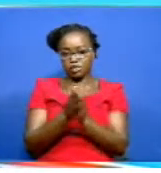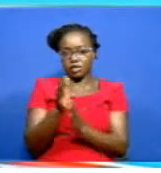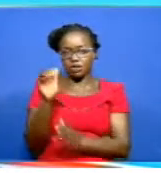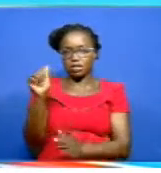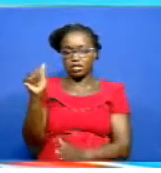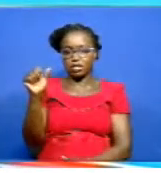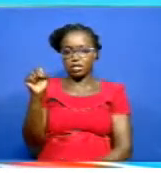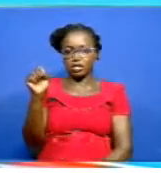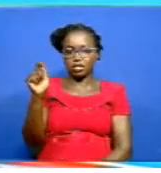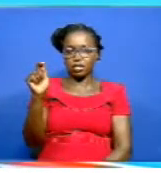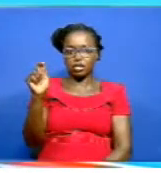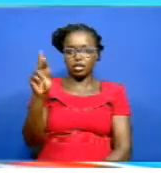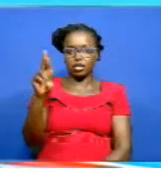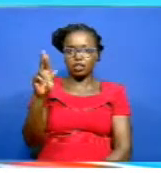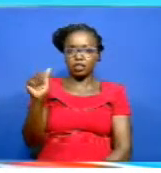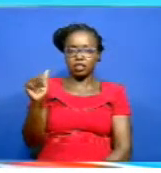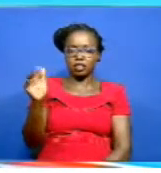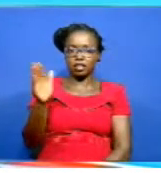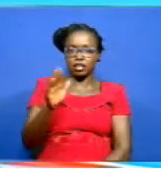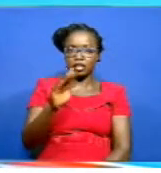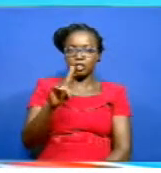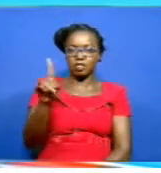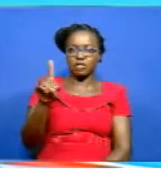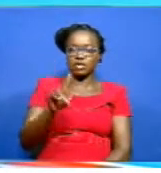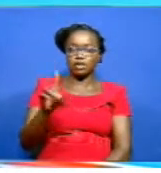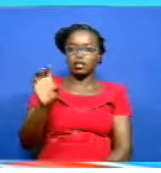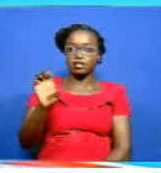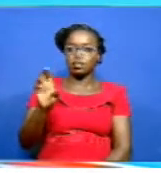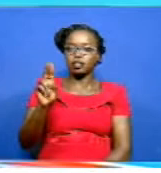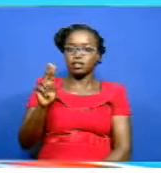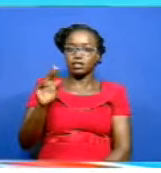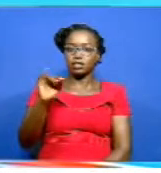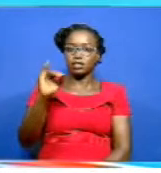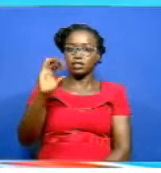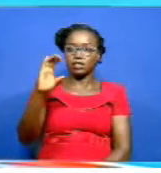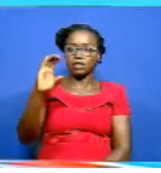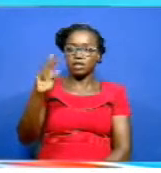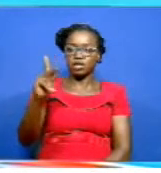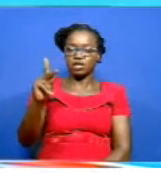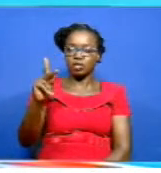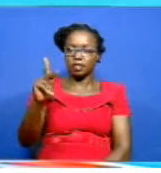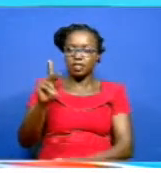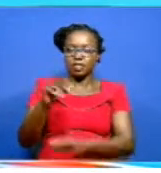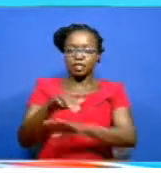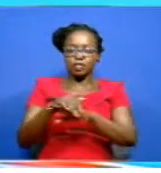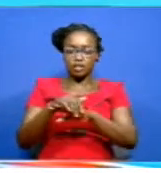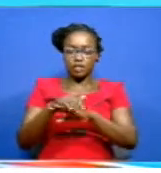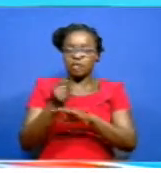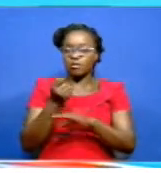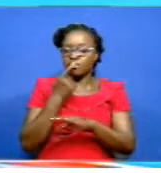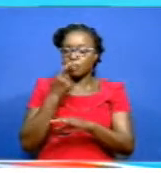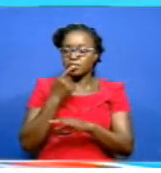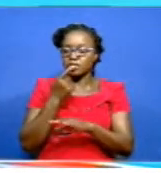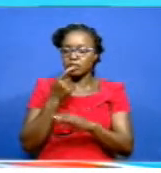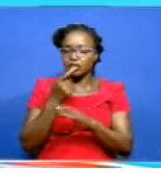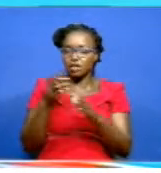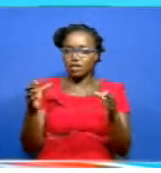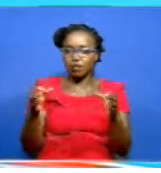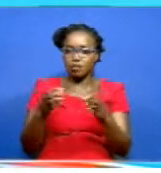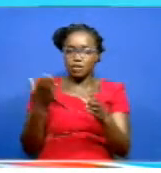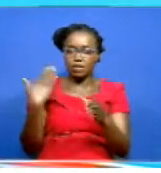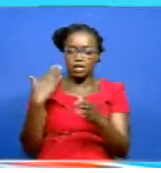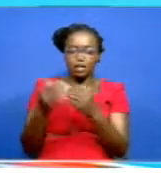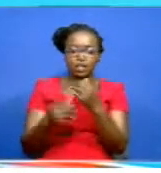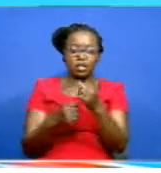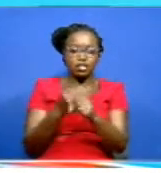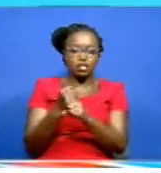Swedish pharmaceutical firm that began the process of the vaccine late last year. 30th